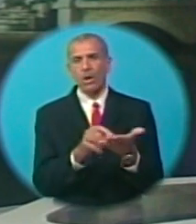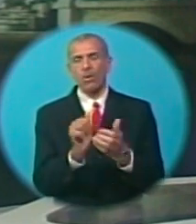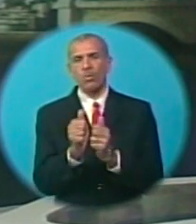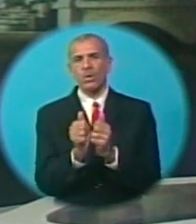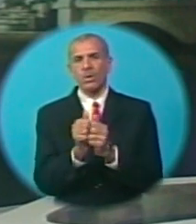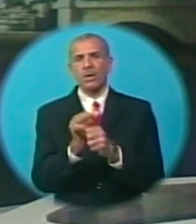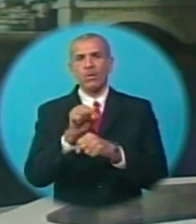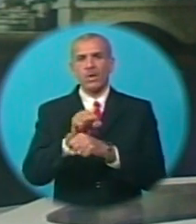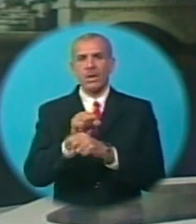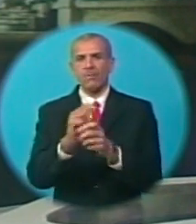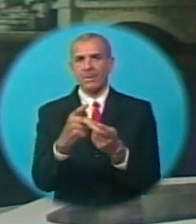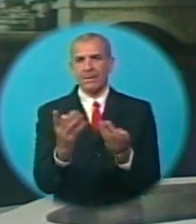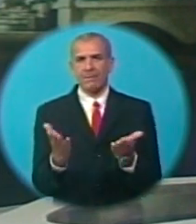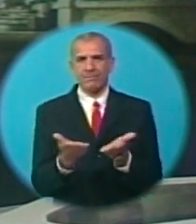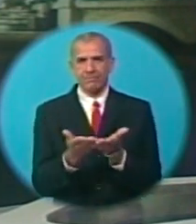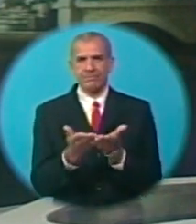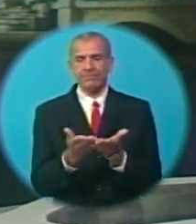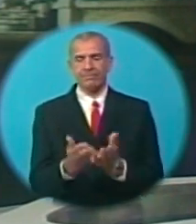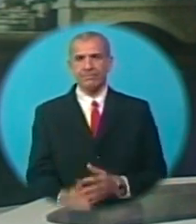work it out.